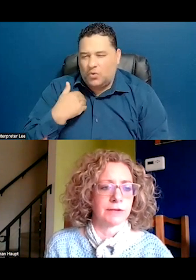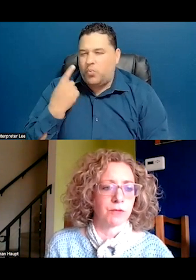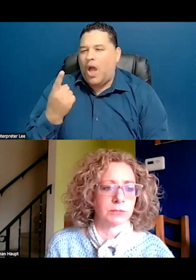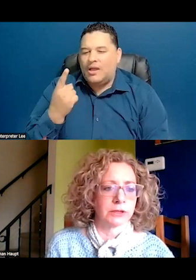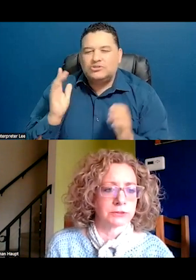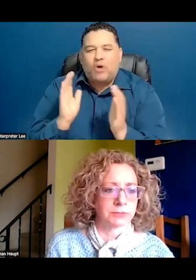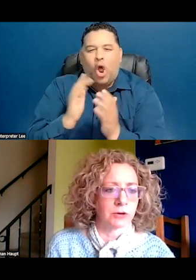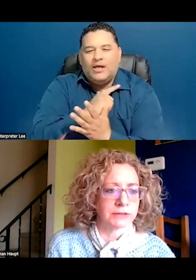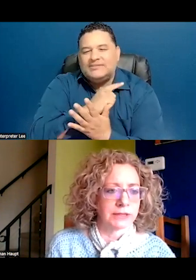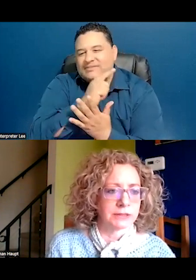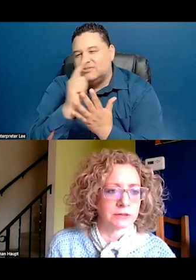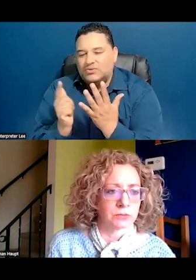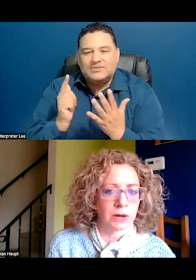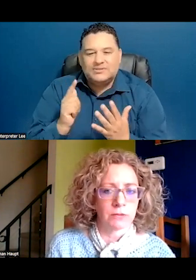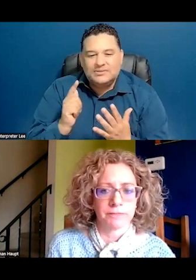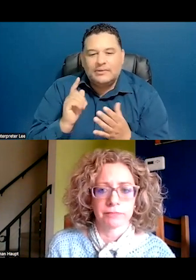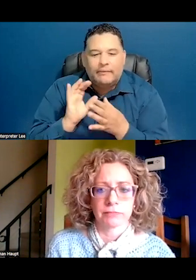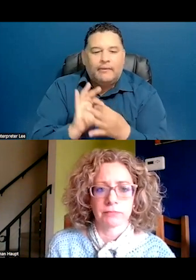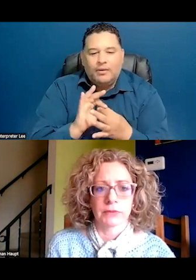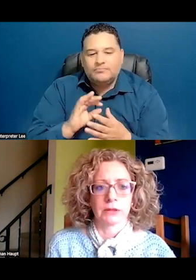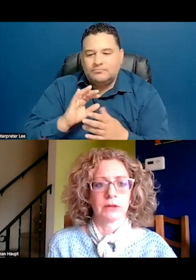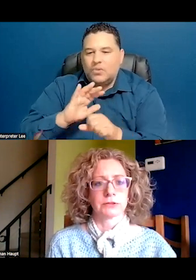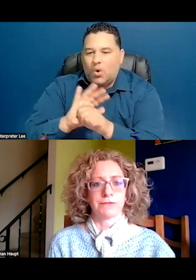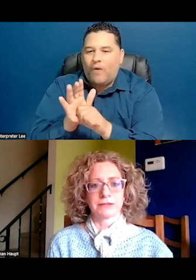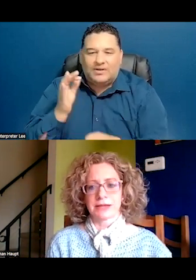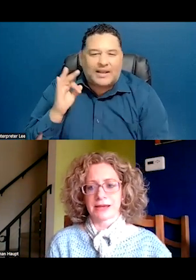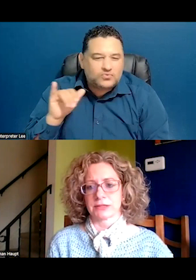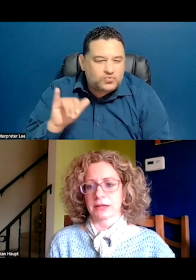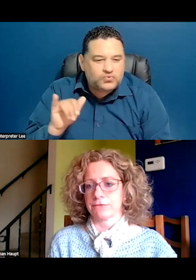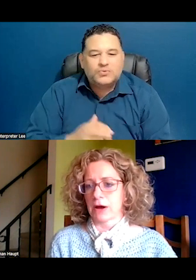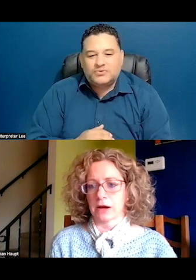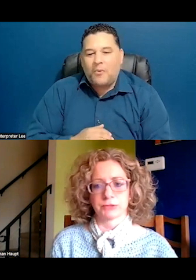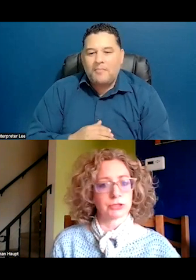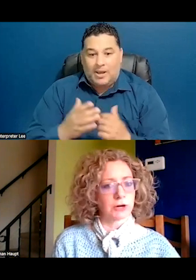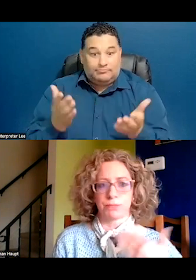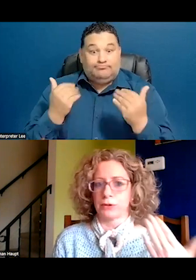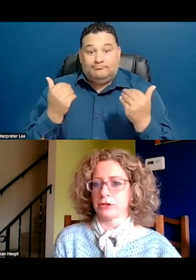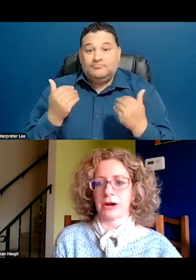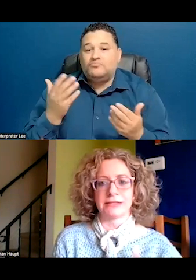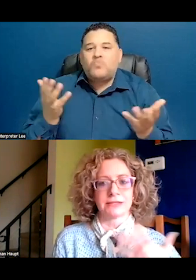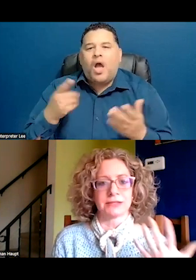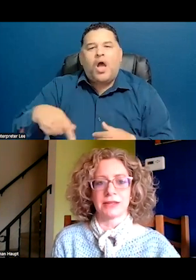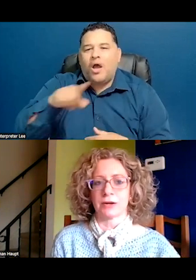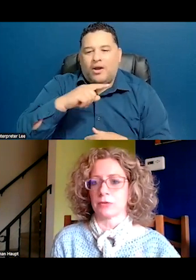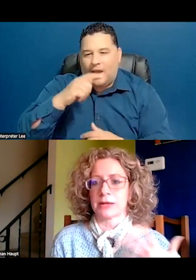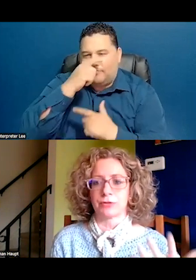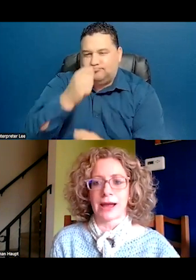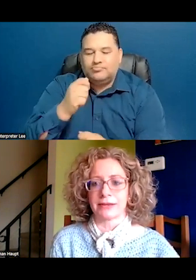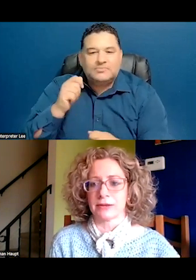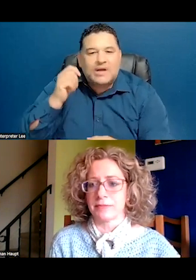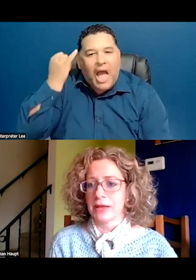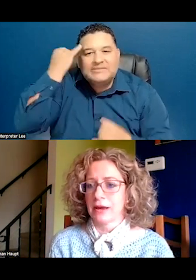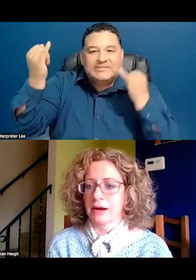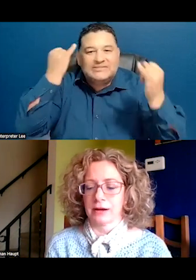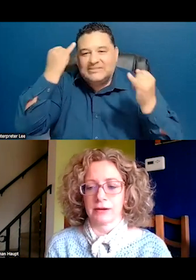of informally on some COVID-19 as well. So fantastic. If just start putting your ideas in there, we'll keep